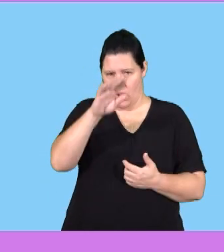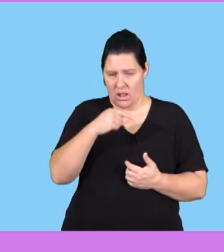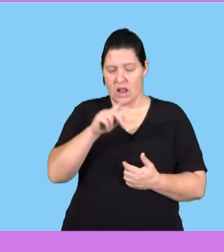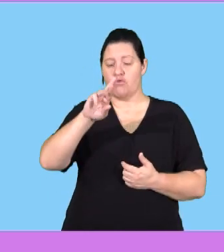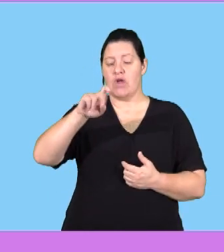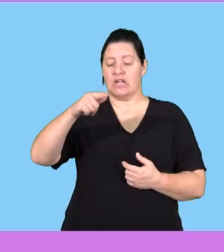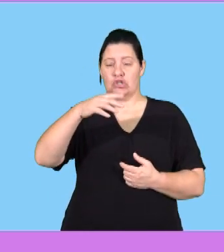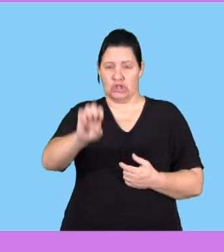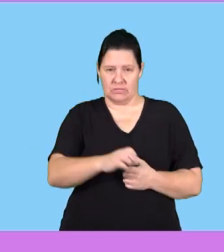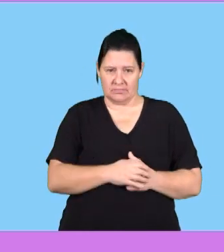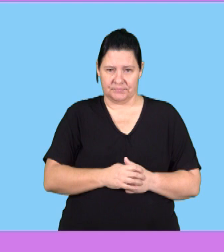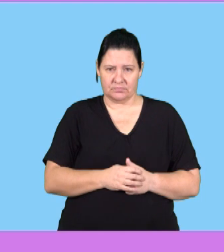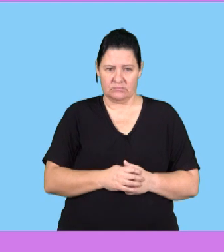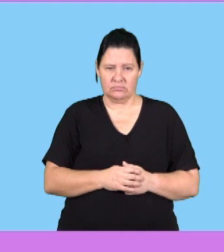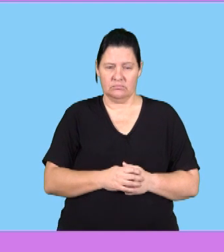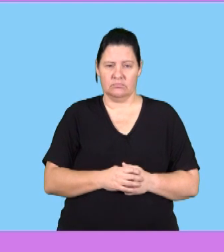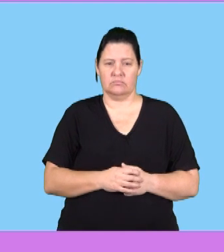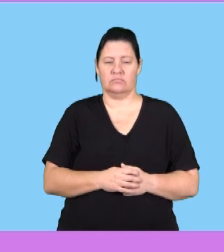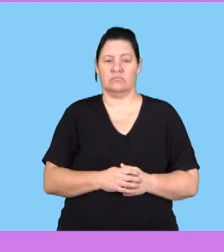know range